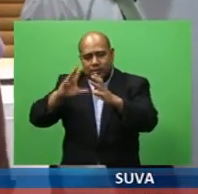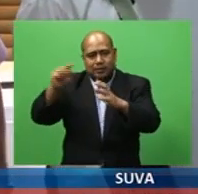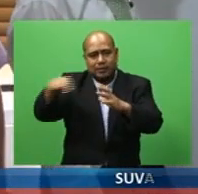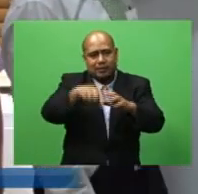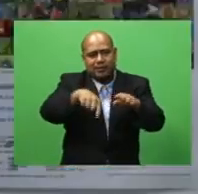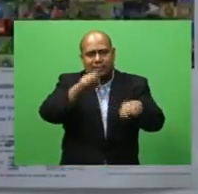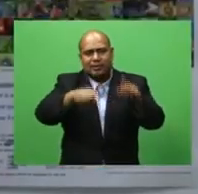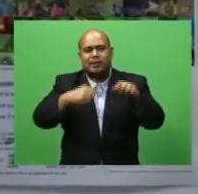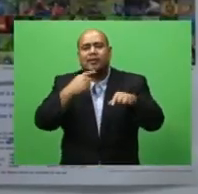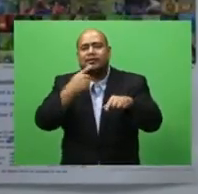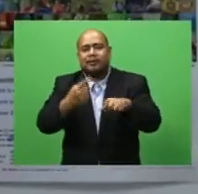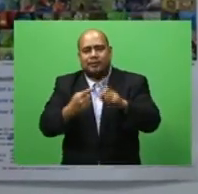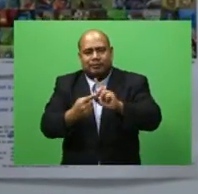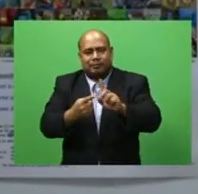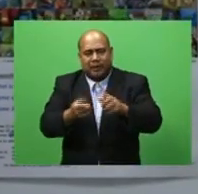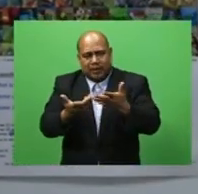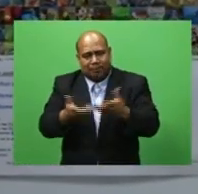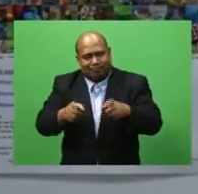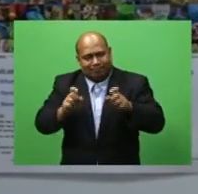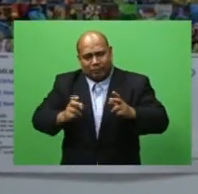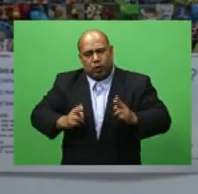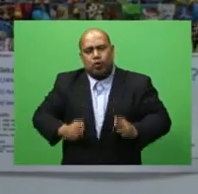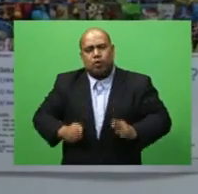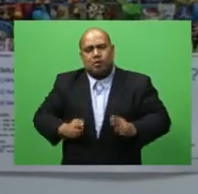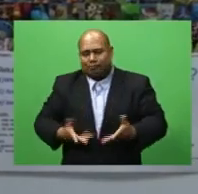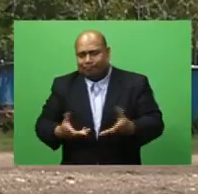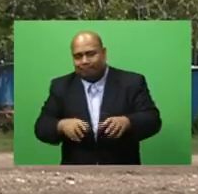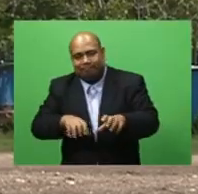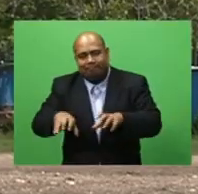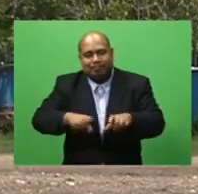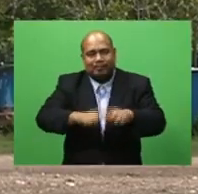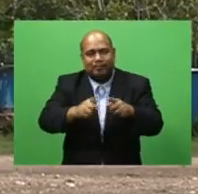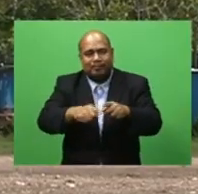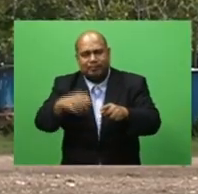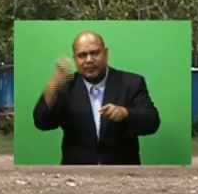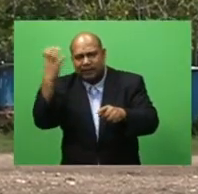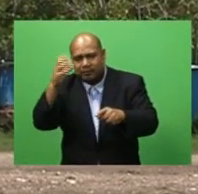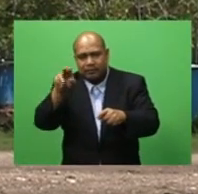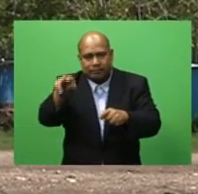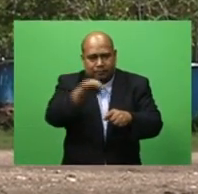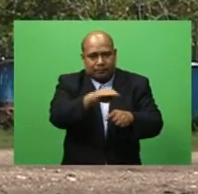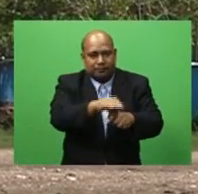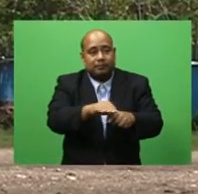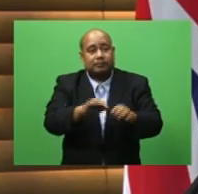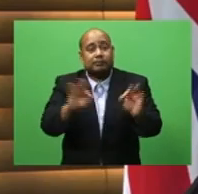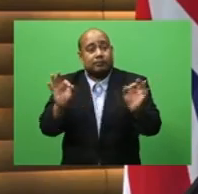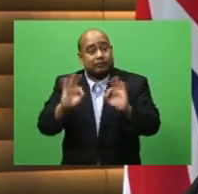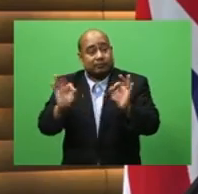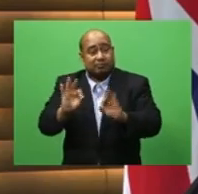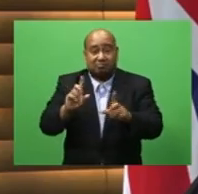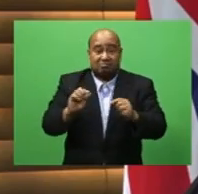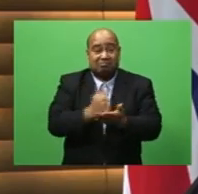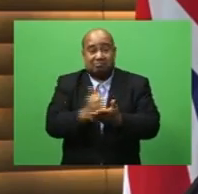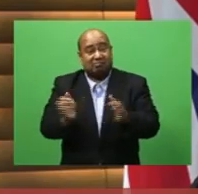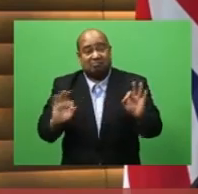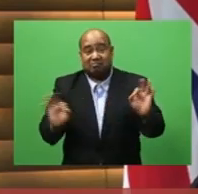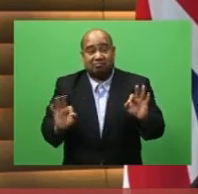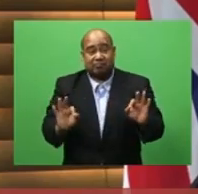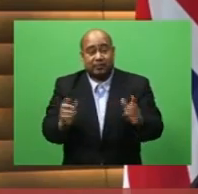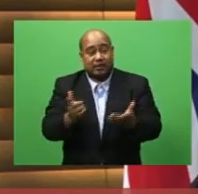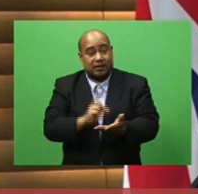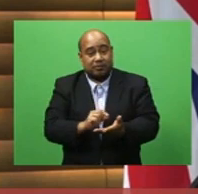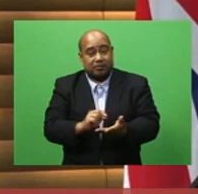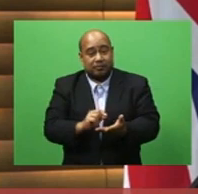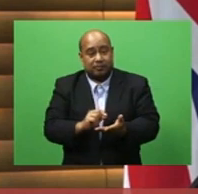to human activity, and we will be at risk in the near future if no action is taken. Environment for us in small island